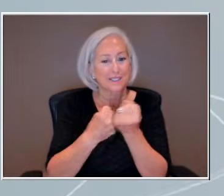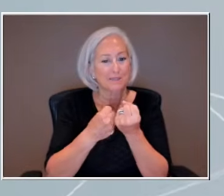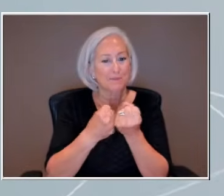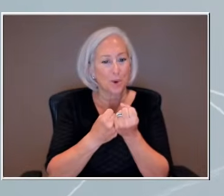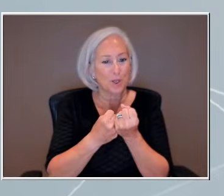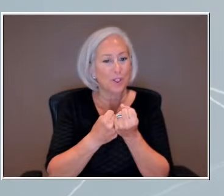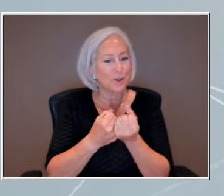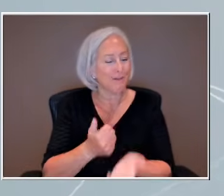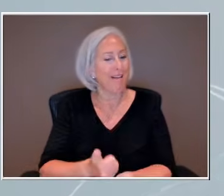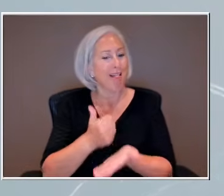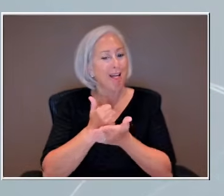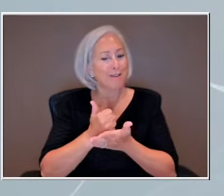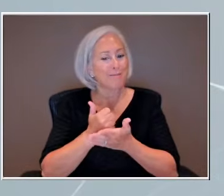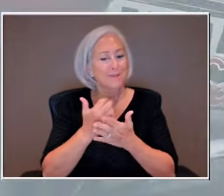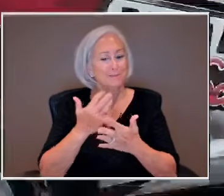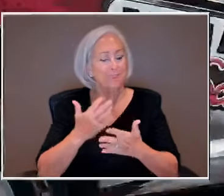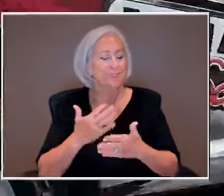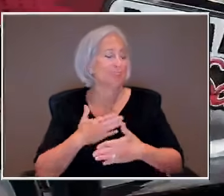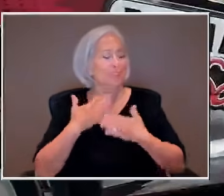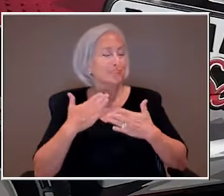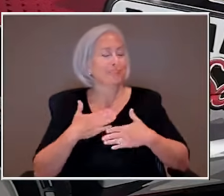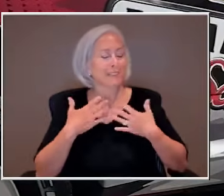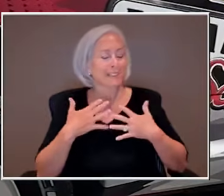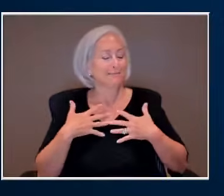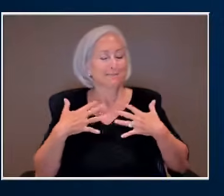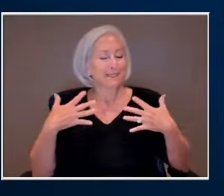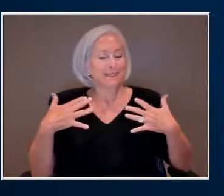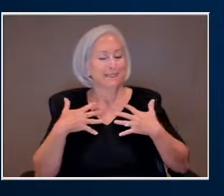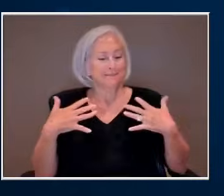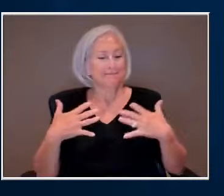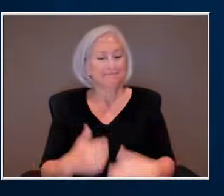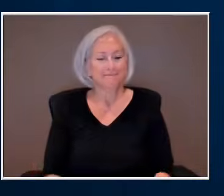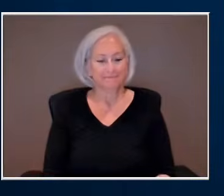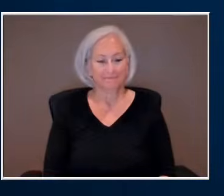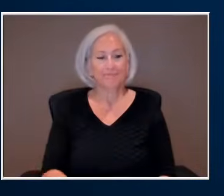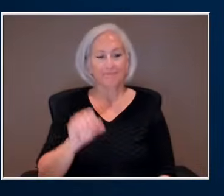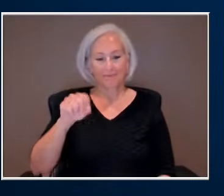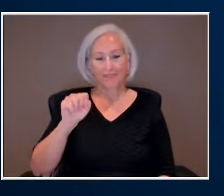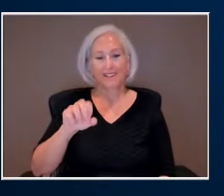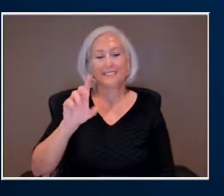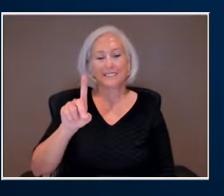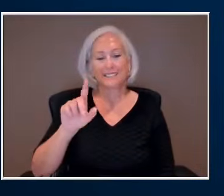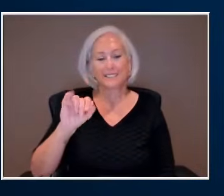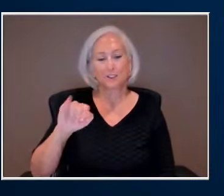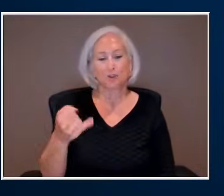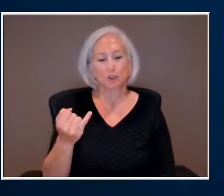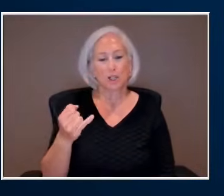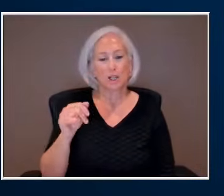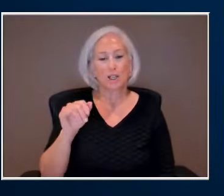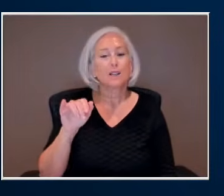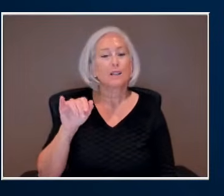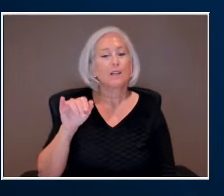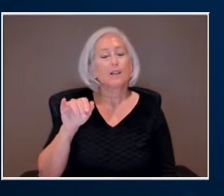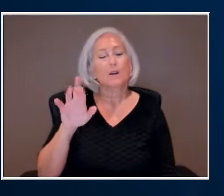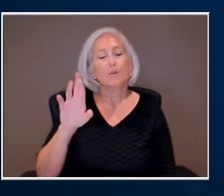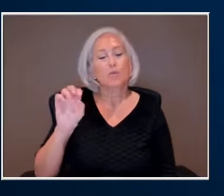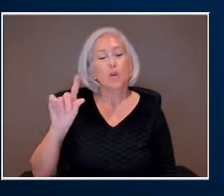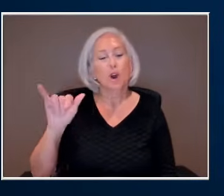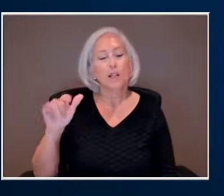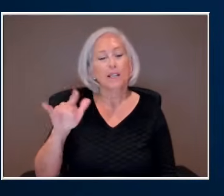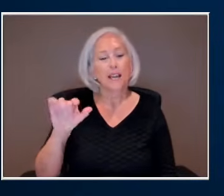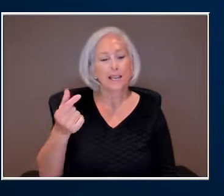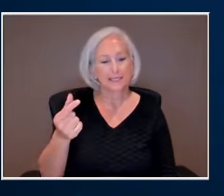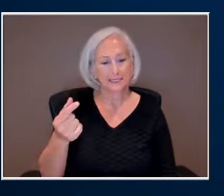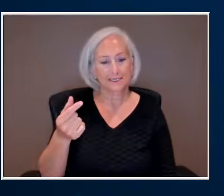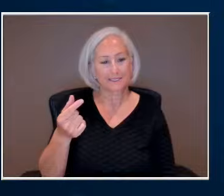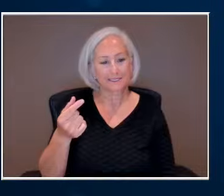up. Oh, yeah, it keeps it going. It's on DJ HP Broadcasting, radio station, and DJ Hank